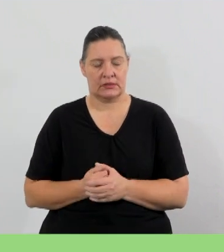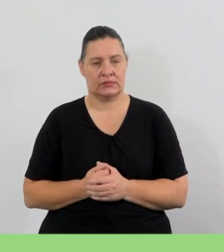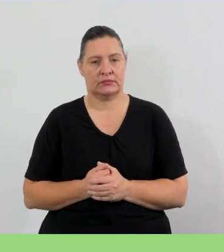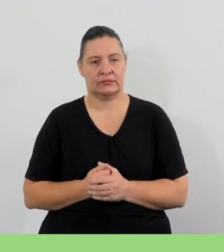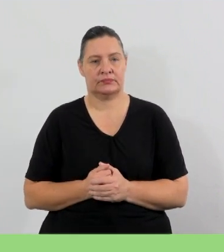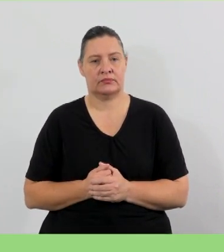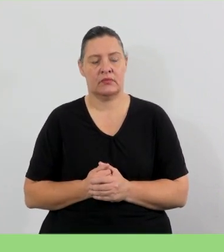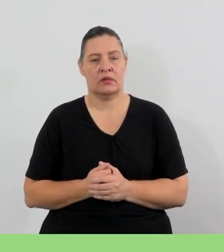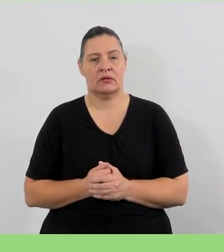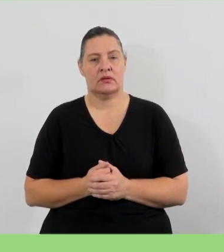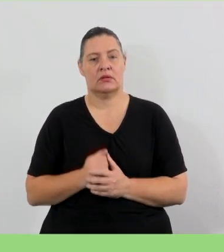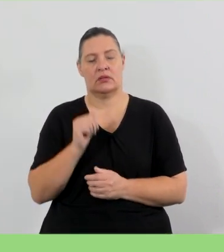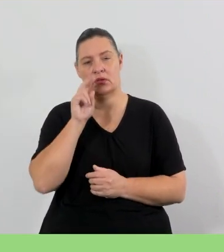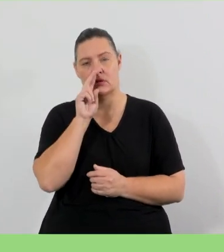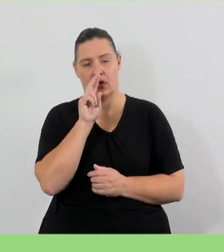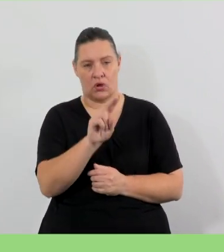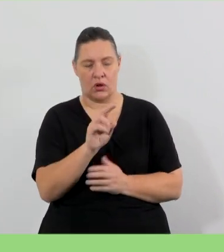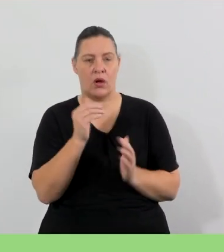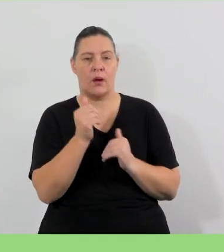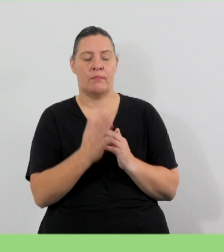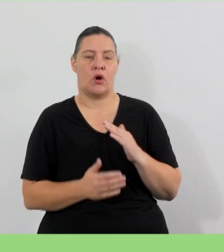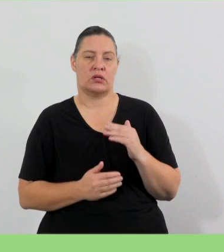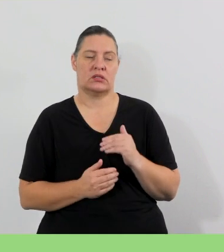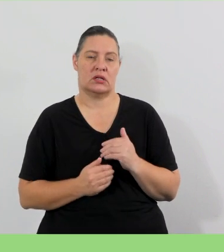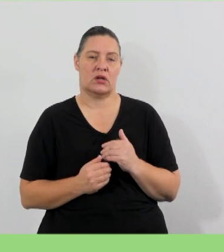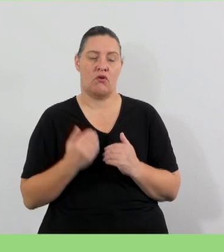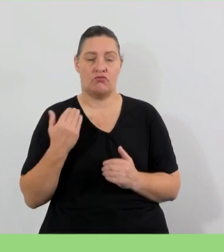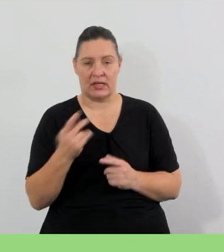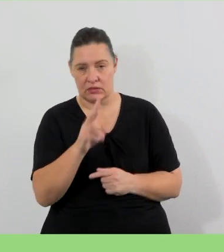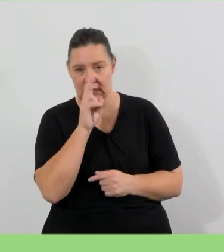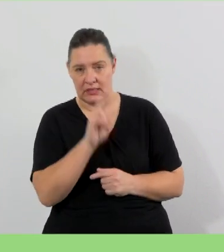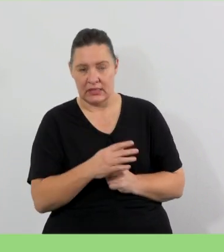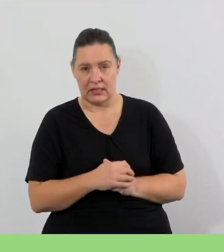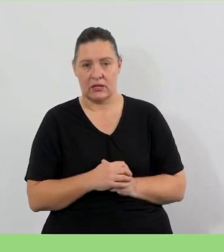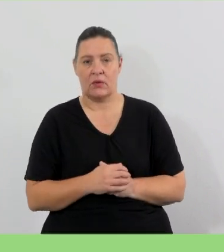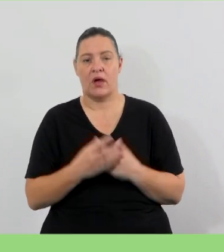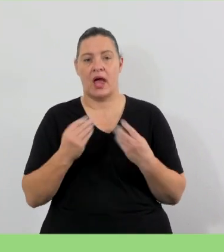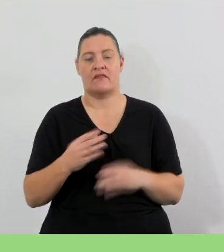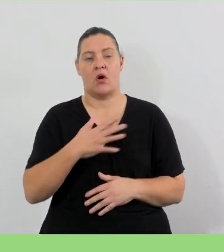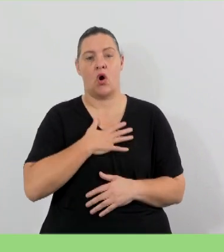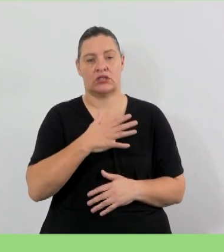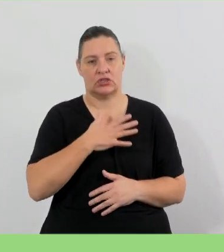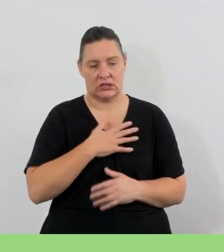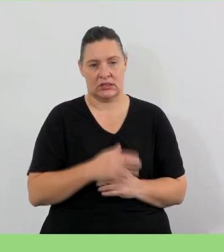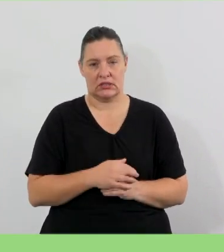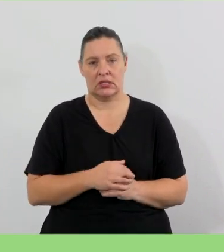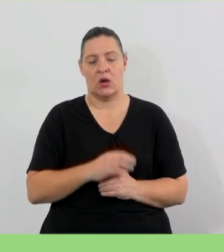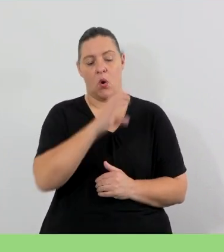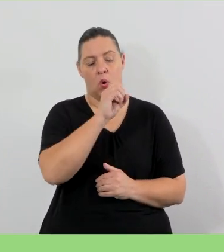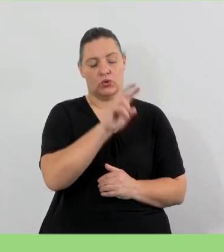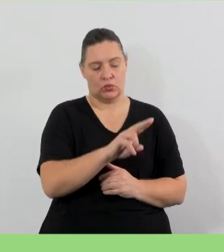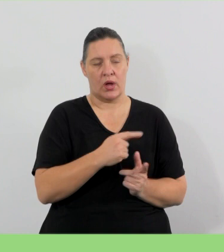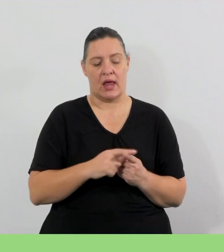of respiration. So if we look at the box on our right, you can see that we have oxygen and